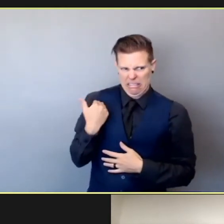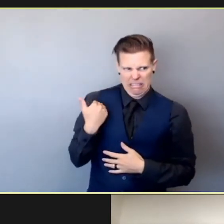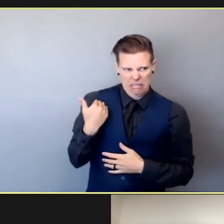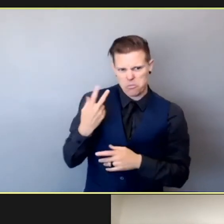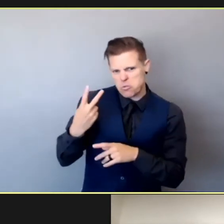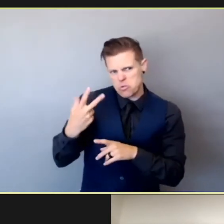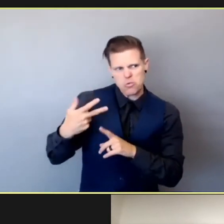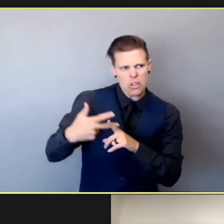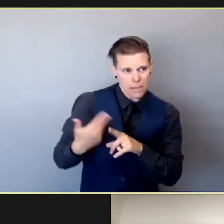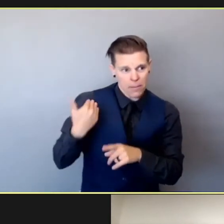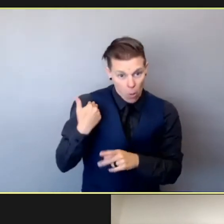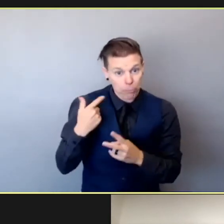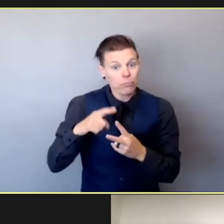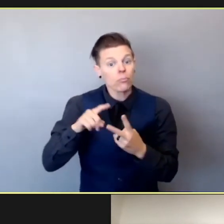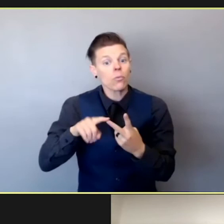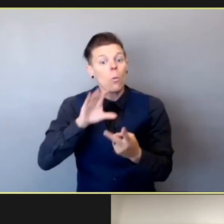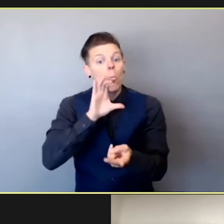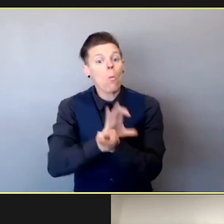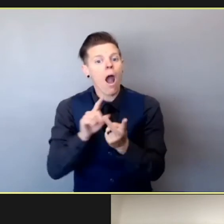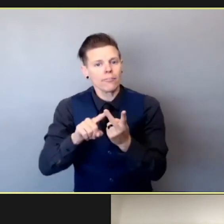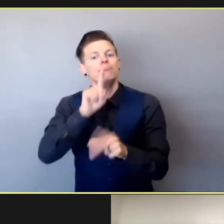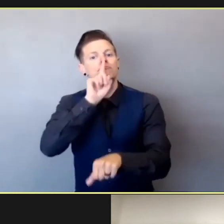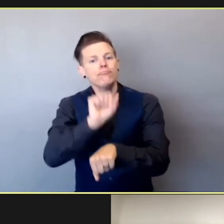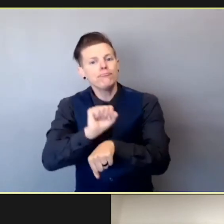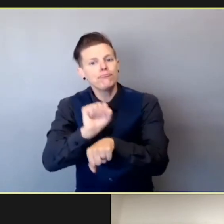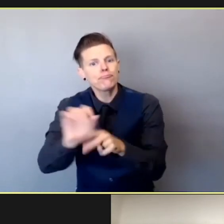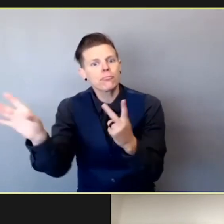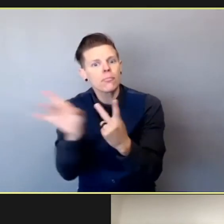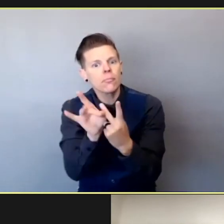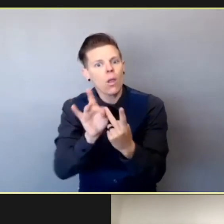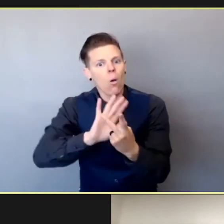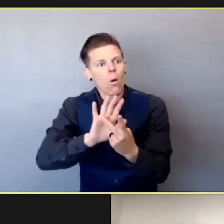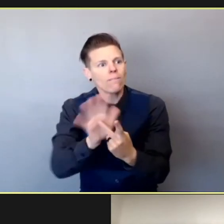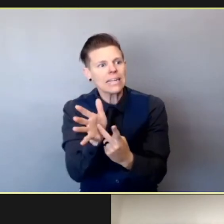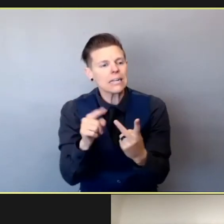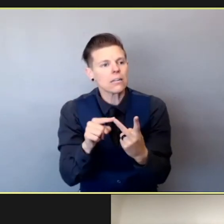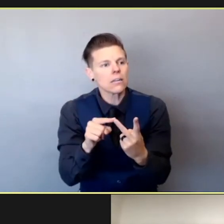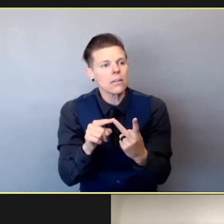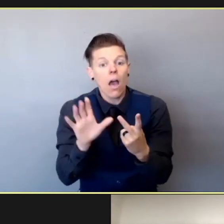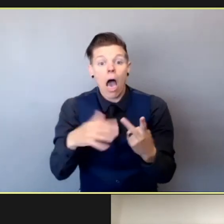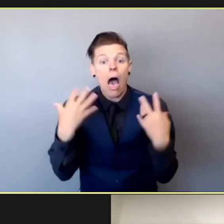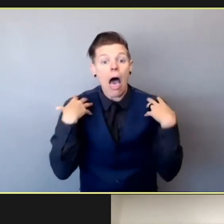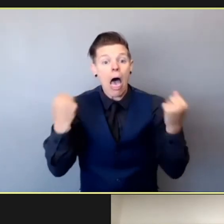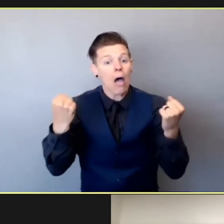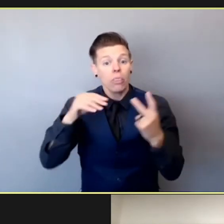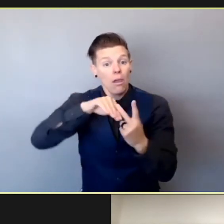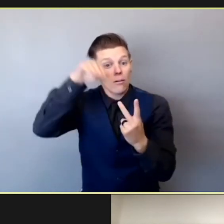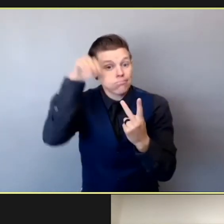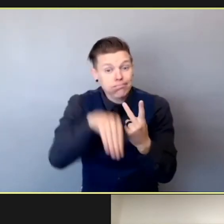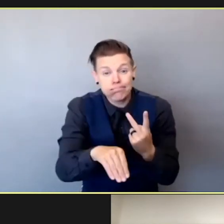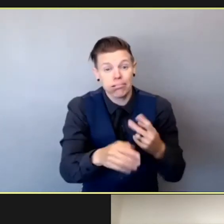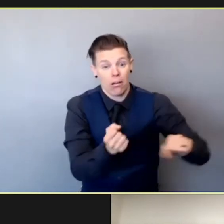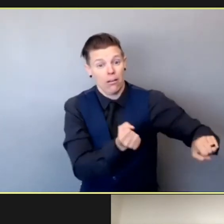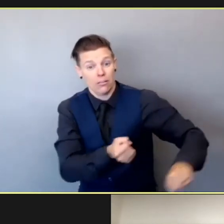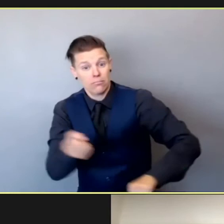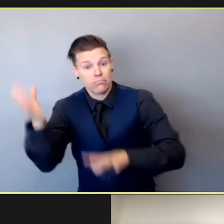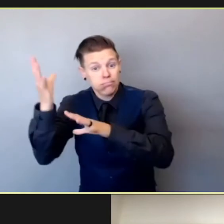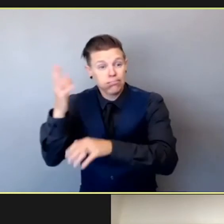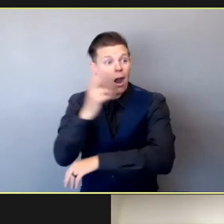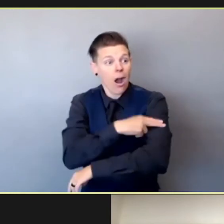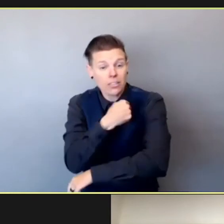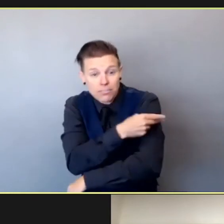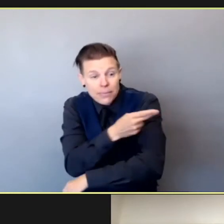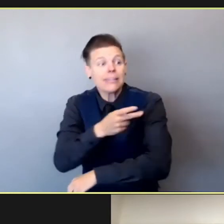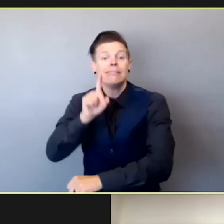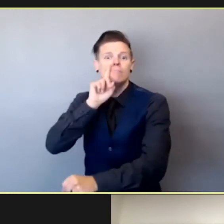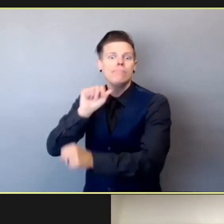sick first and rapidly got worse, went to the hospital, was diagnosed with COVID. And just as she was